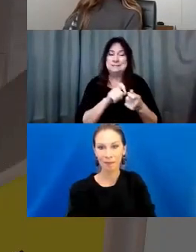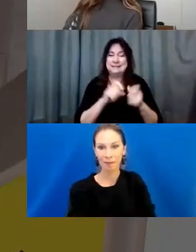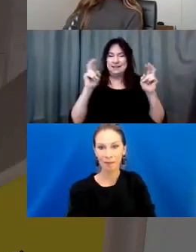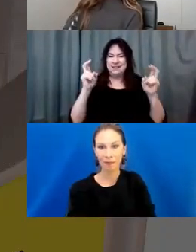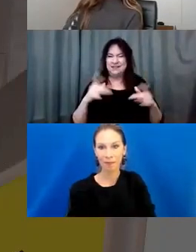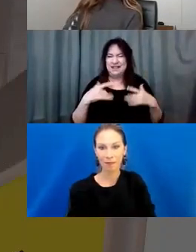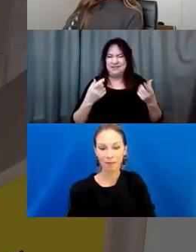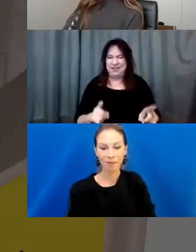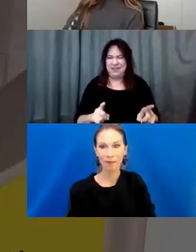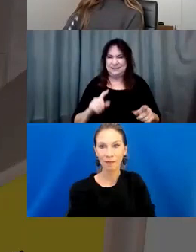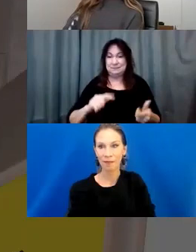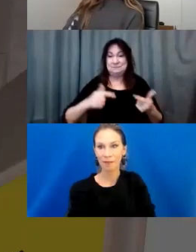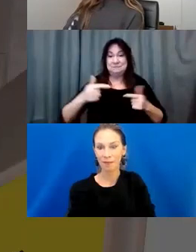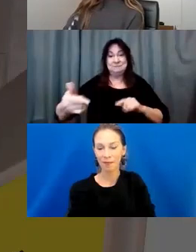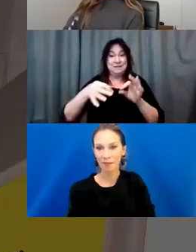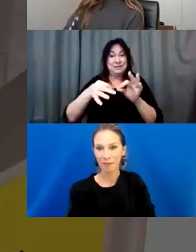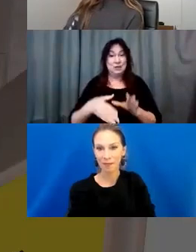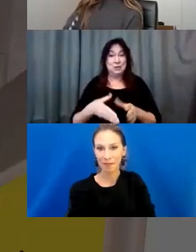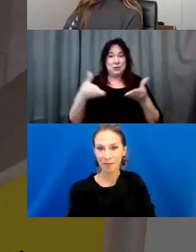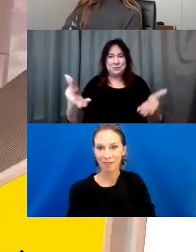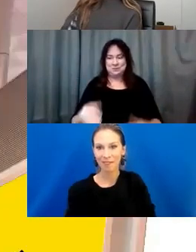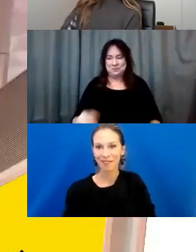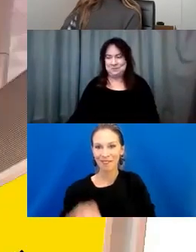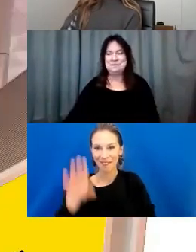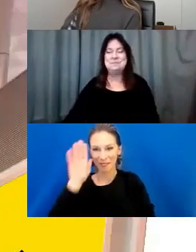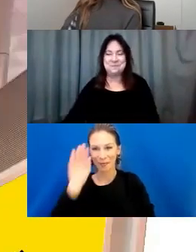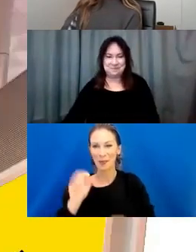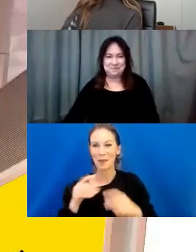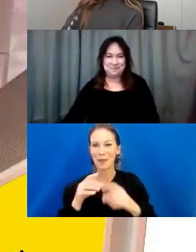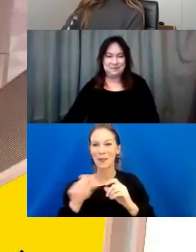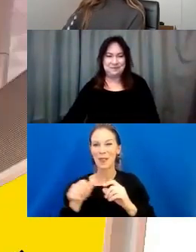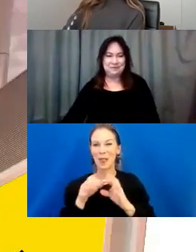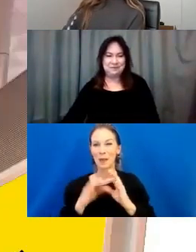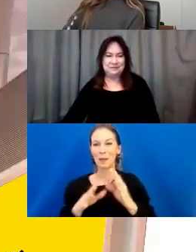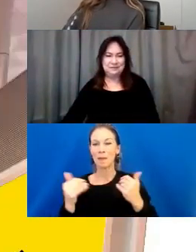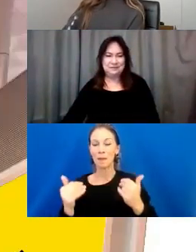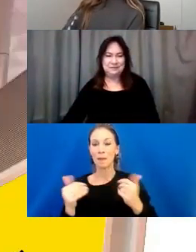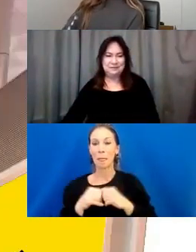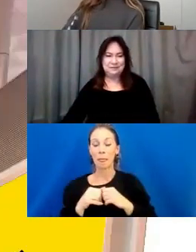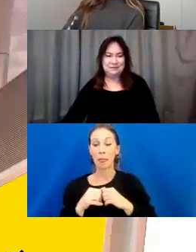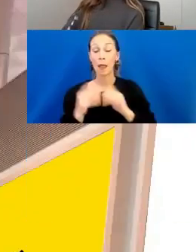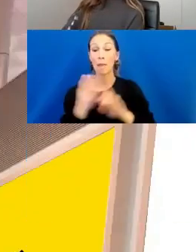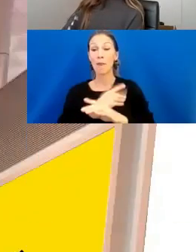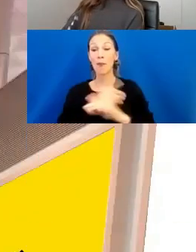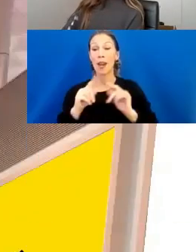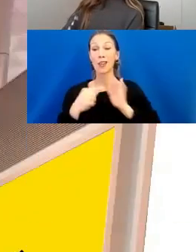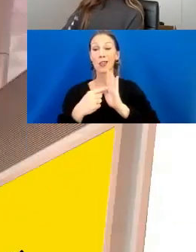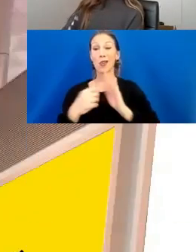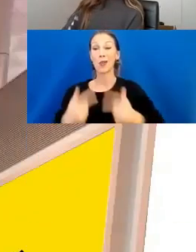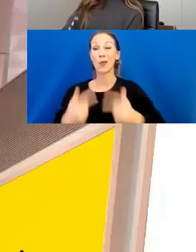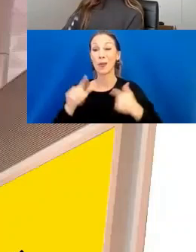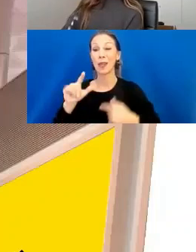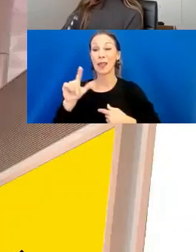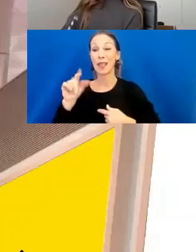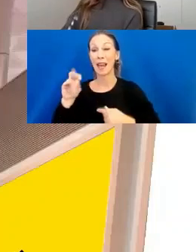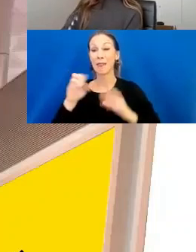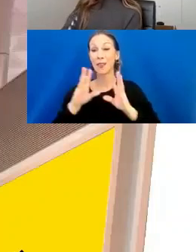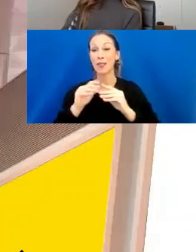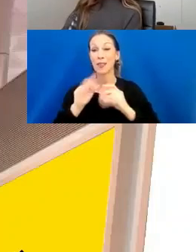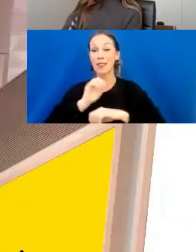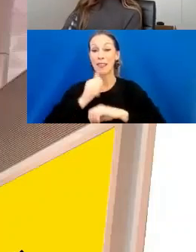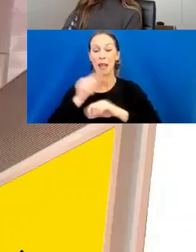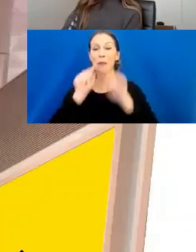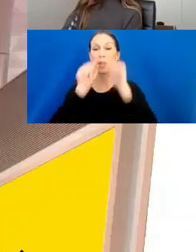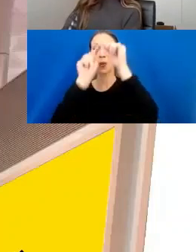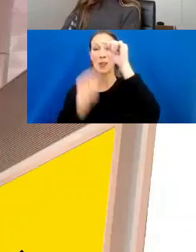event. Before we go into a live session setting, I'll go back down to the map and show you an example of what it looks